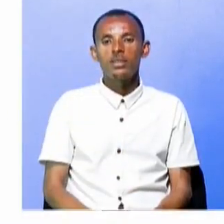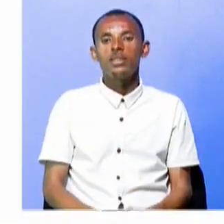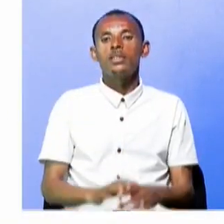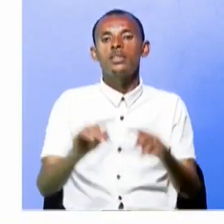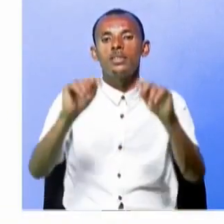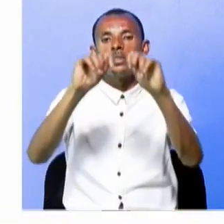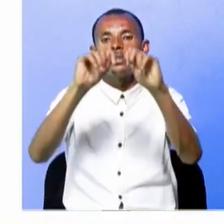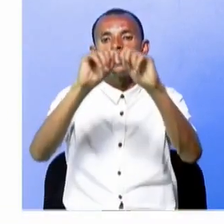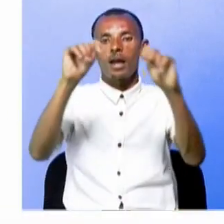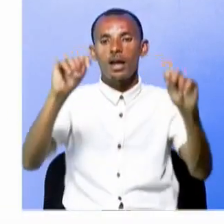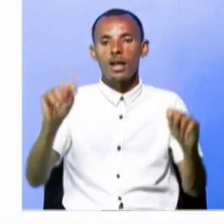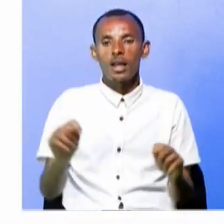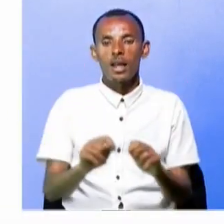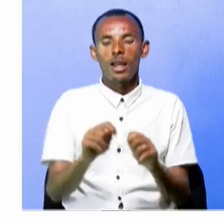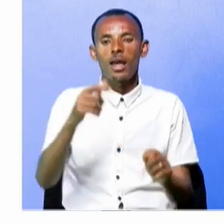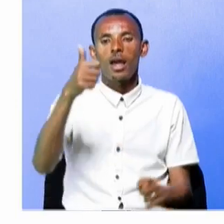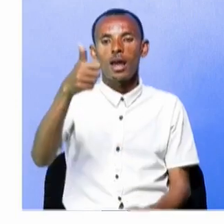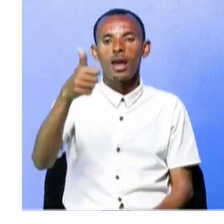triangle ADC,